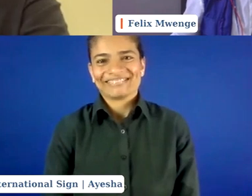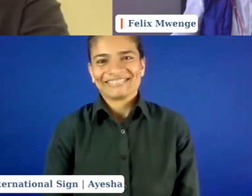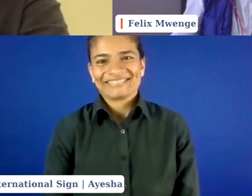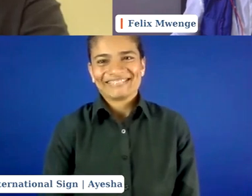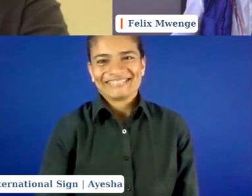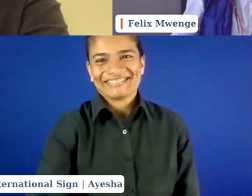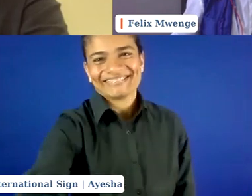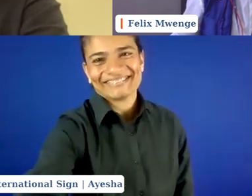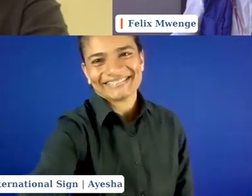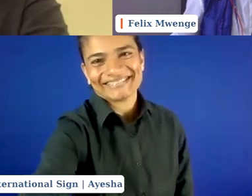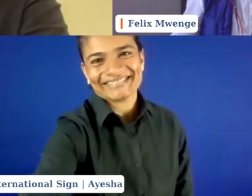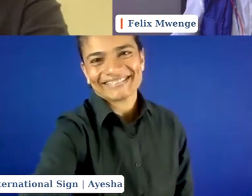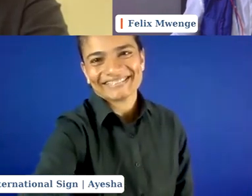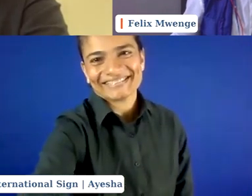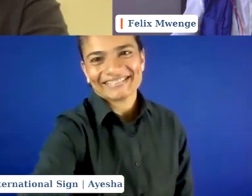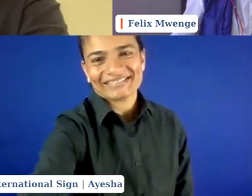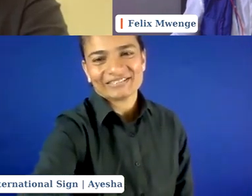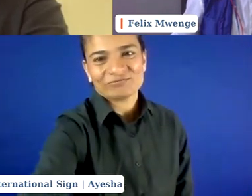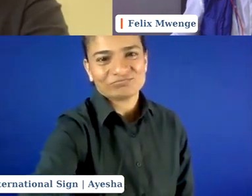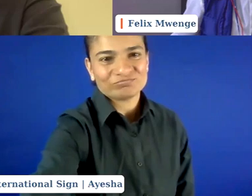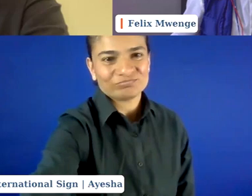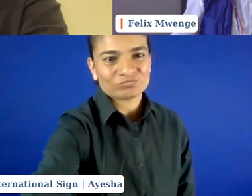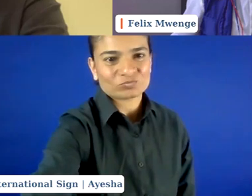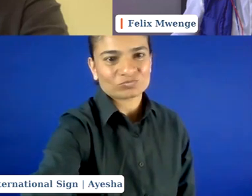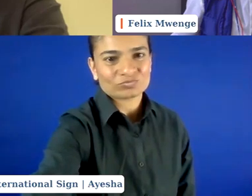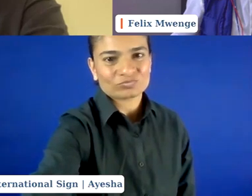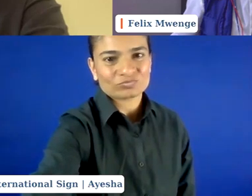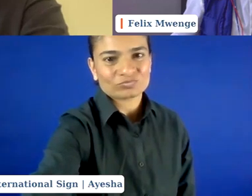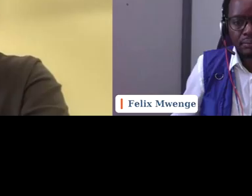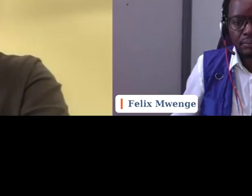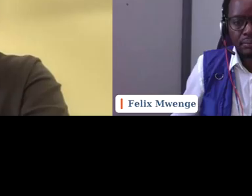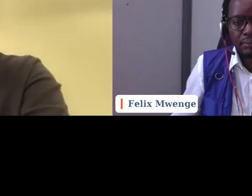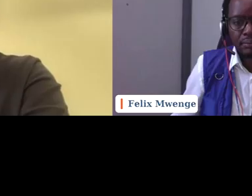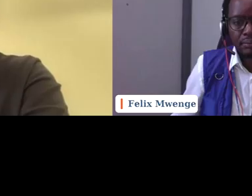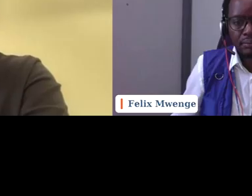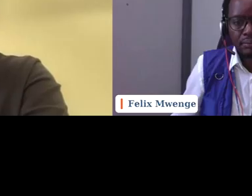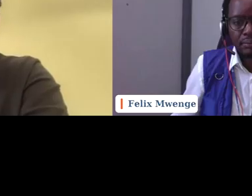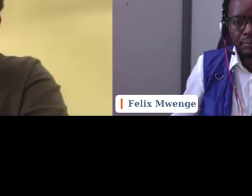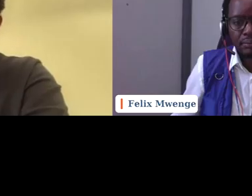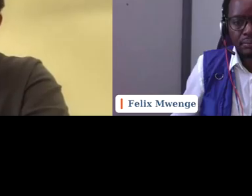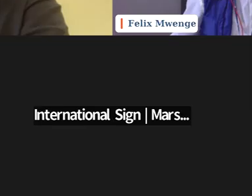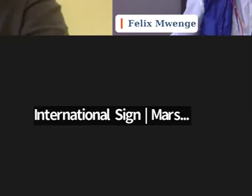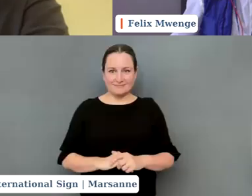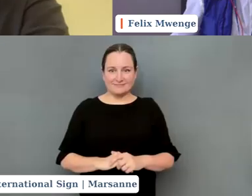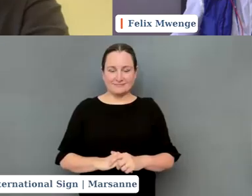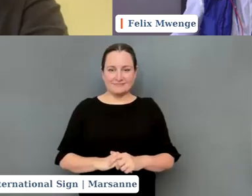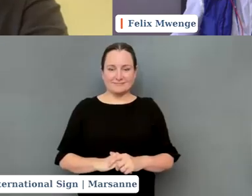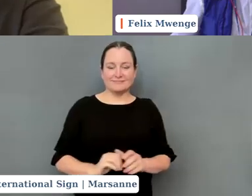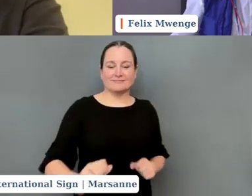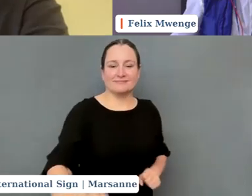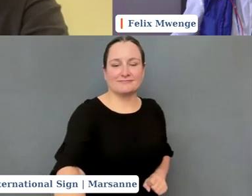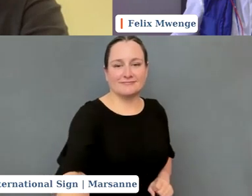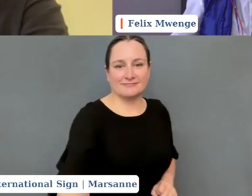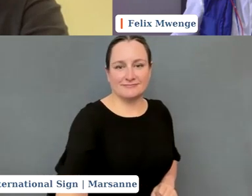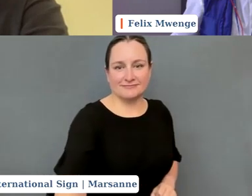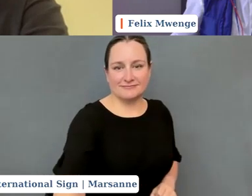One of the aspects that, well, we have advocated for has to do with the inclusion of